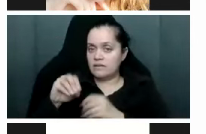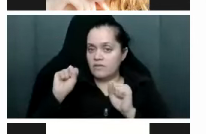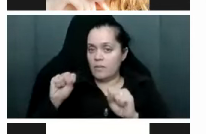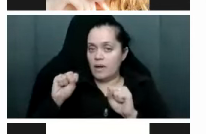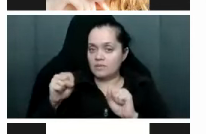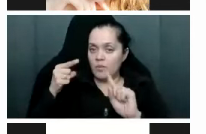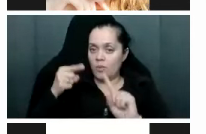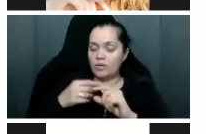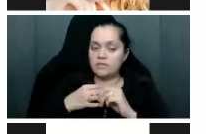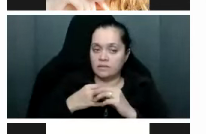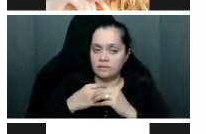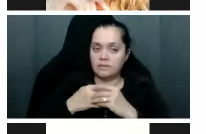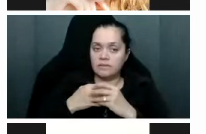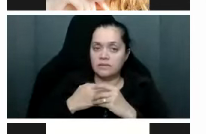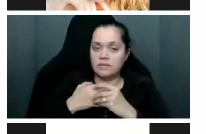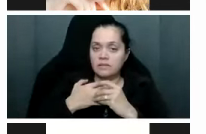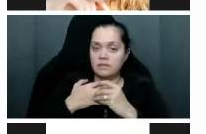points.